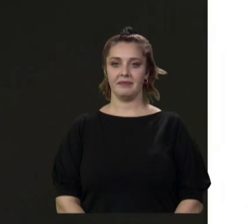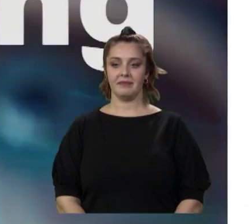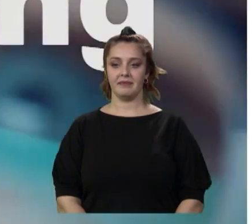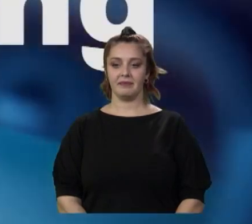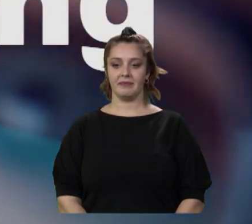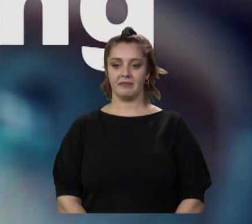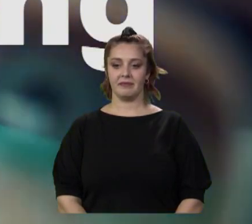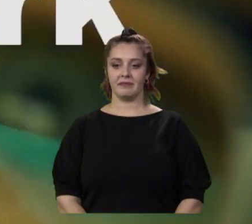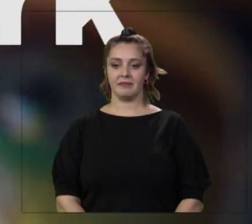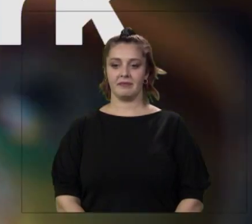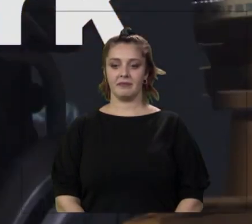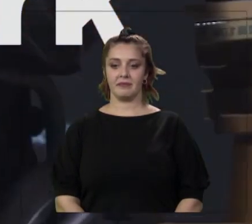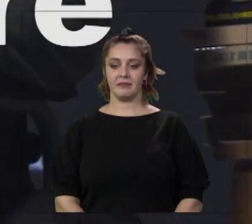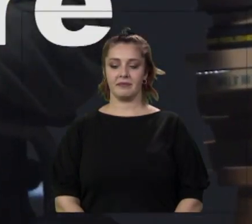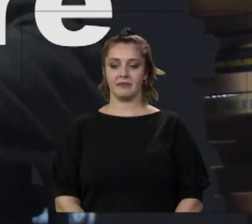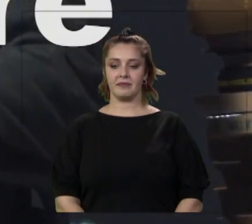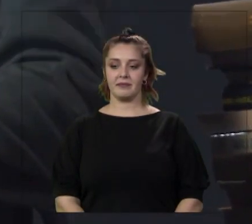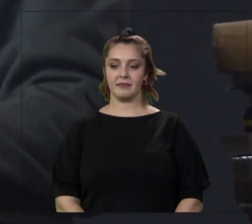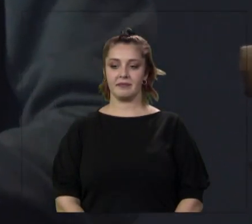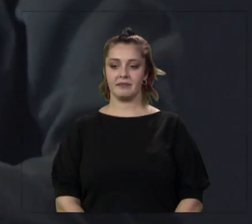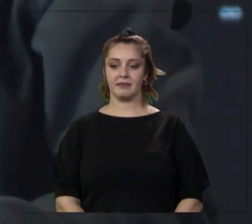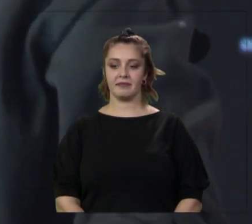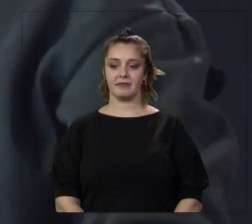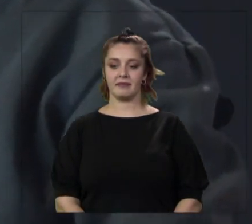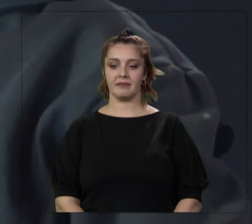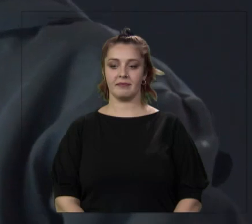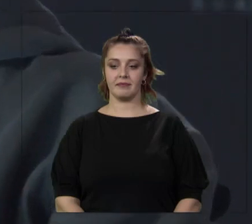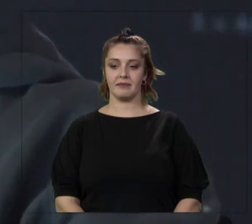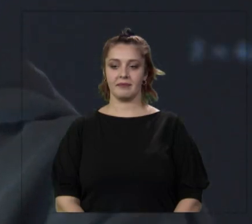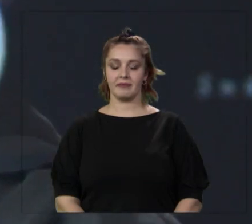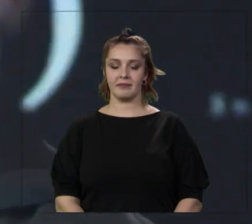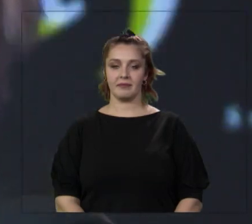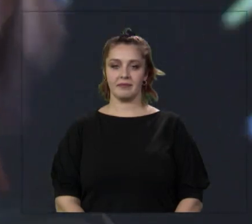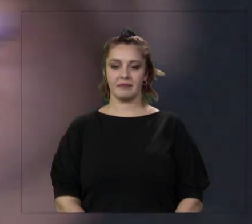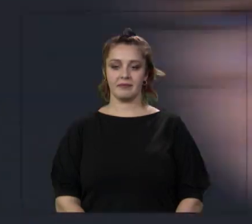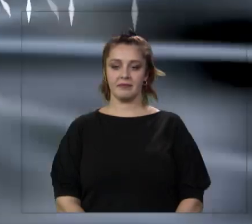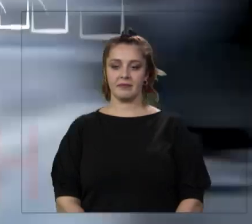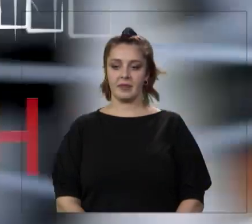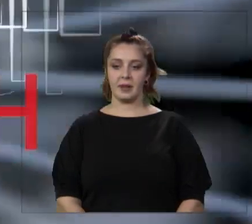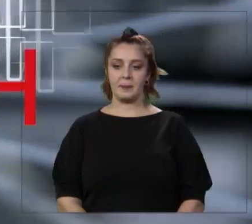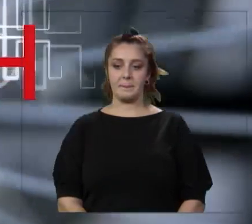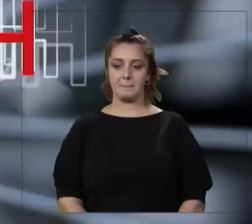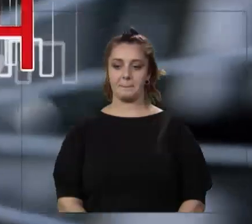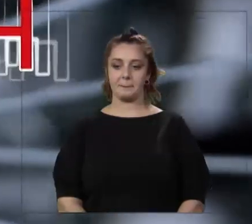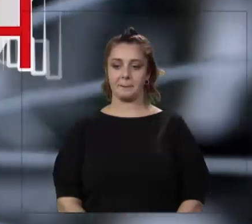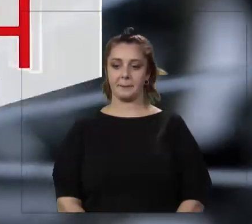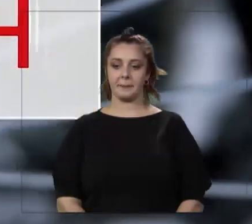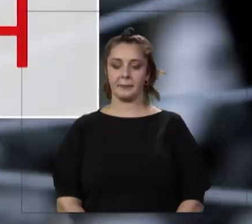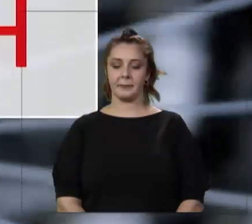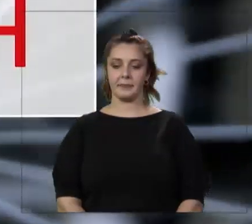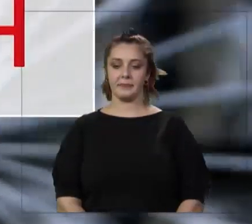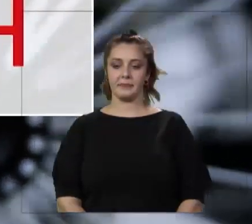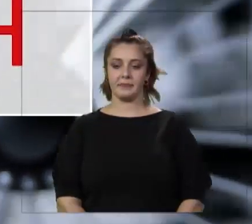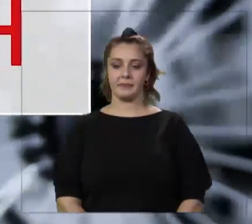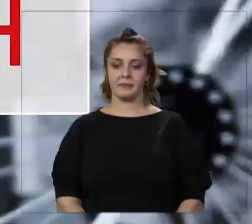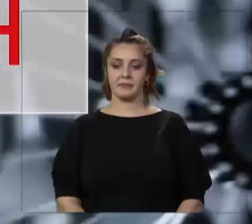Do you have an e-learning, telework, or telecare services project you would like to include in our mapping tool? Accessibilitech is a